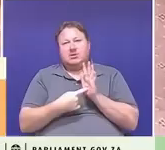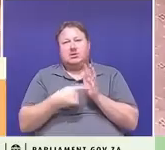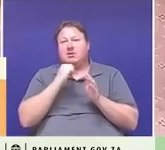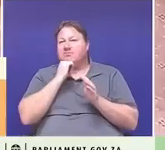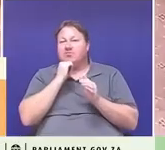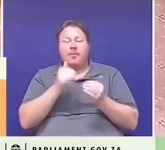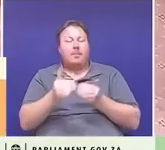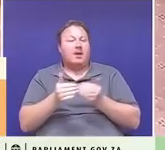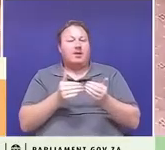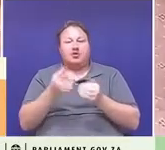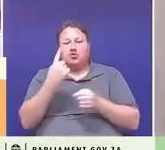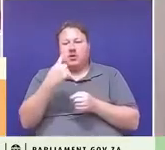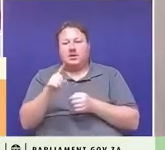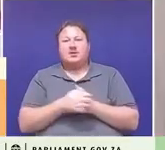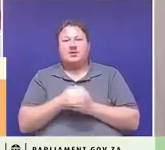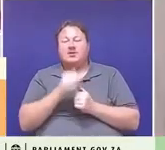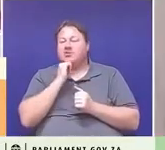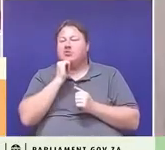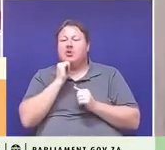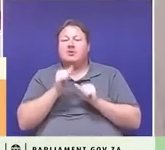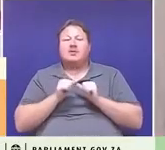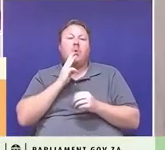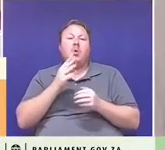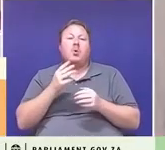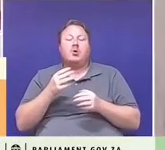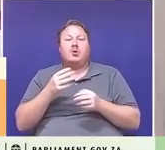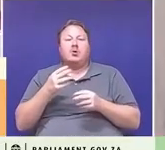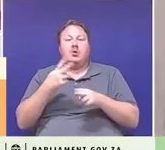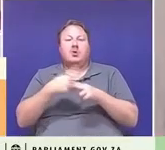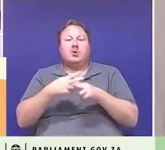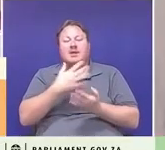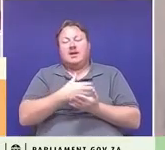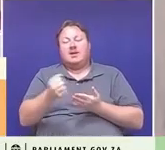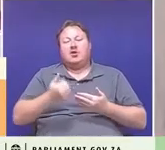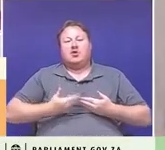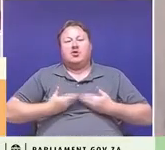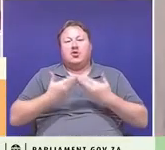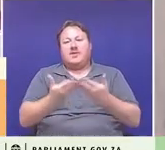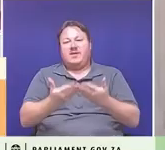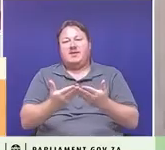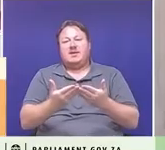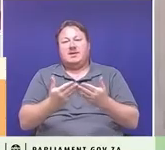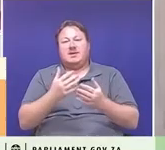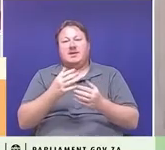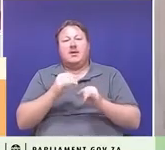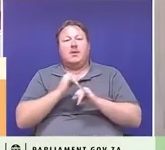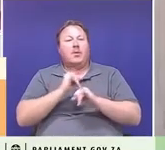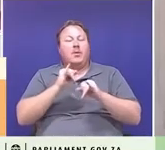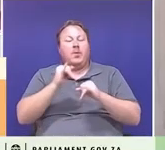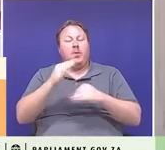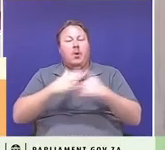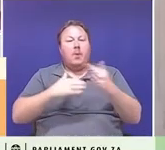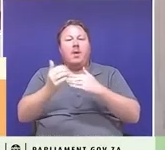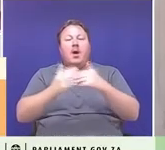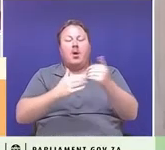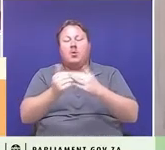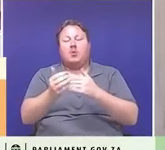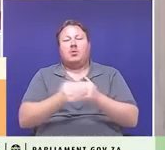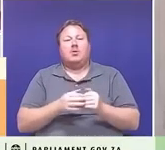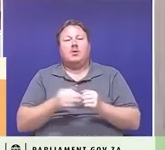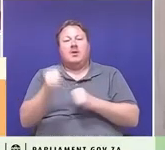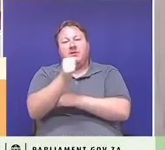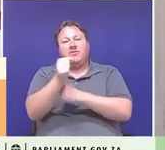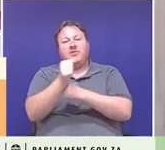mismanaged, and this is not sustainable. Severely compounded by poor infrastructure